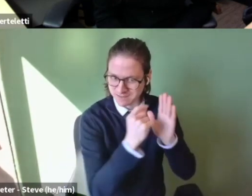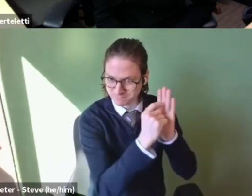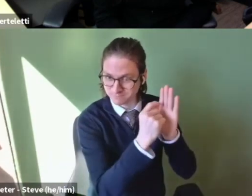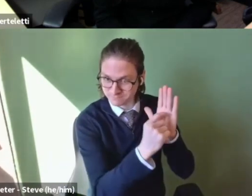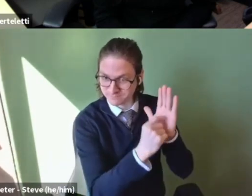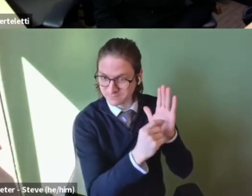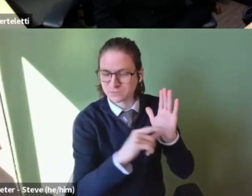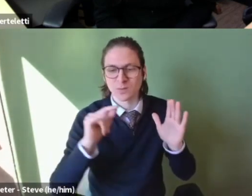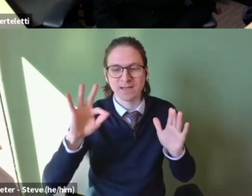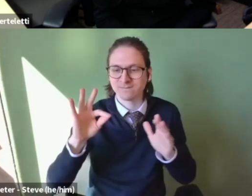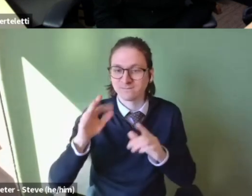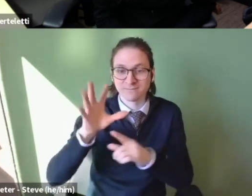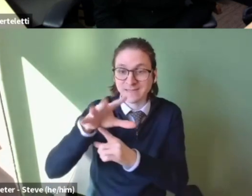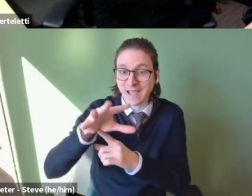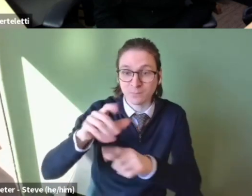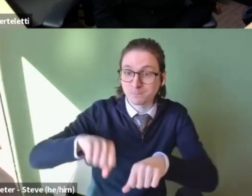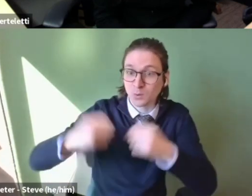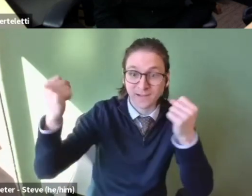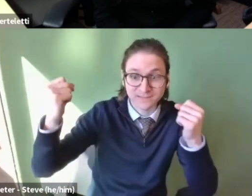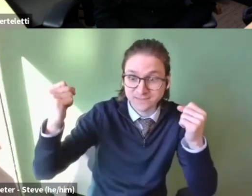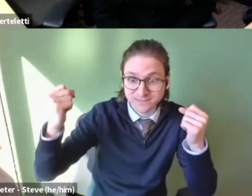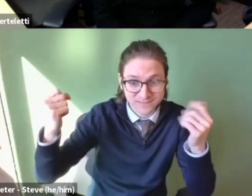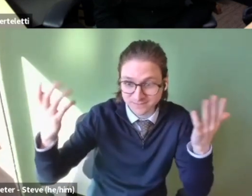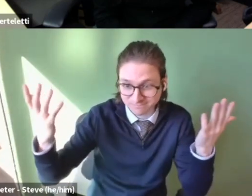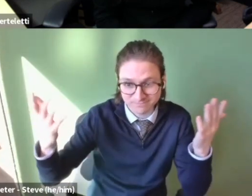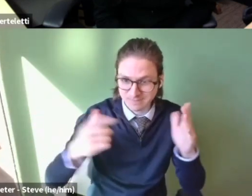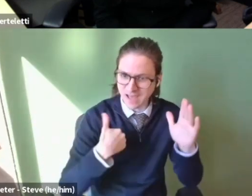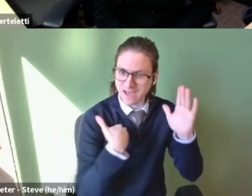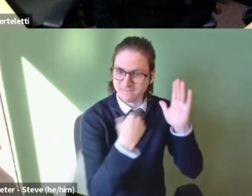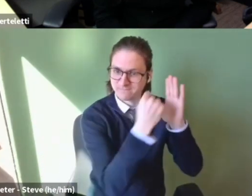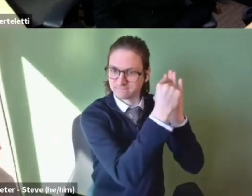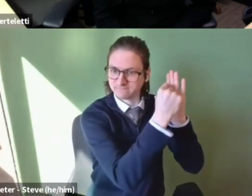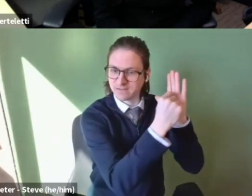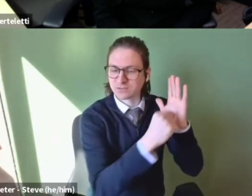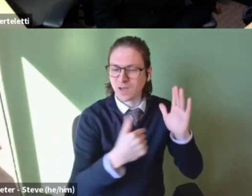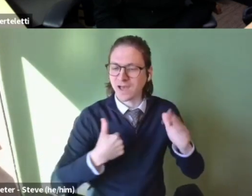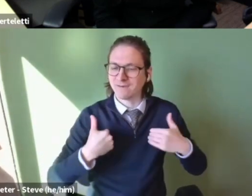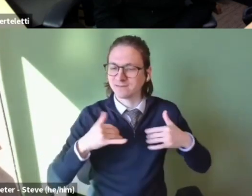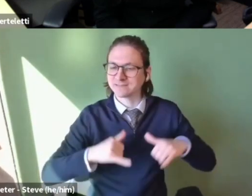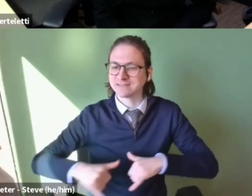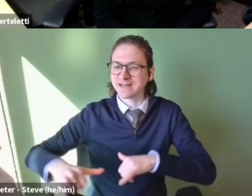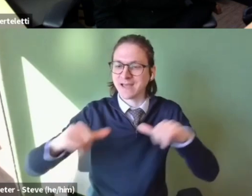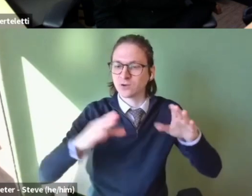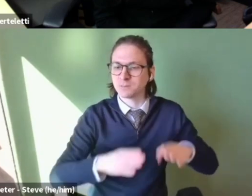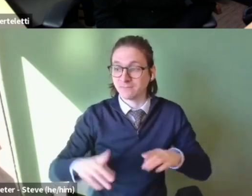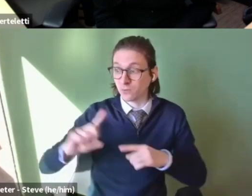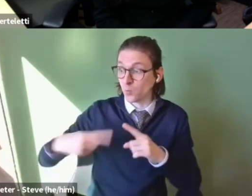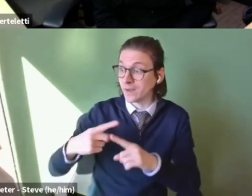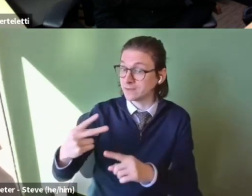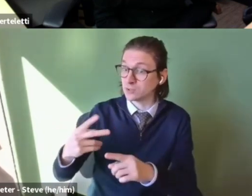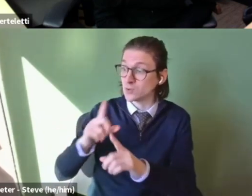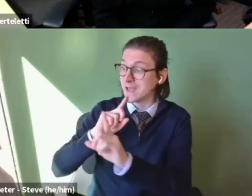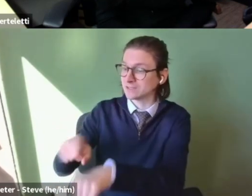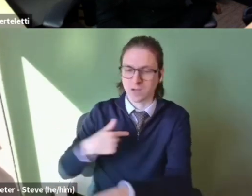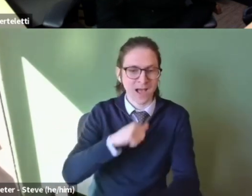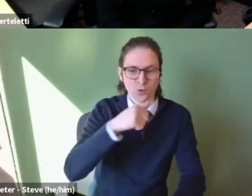video camera fails. Actually, I'm standardizing my behavior so that I'm not looking at them when they're answering, so they can feel free to